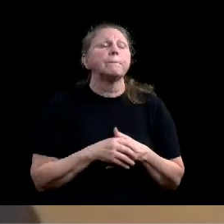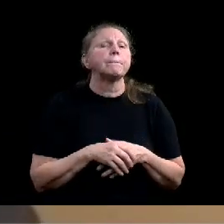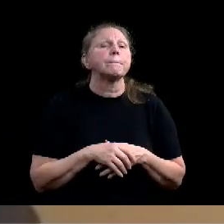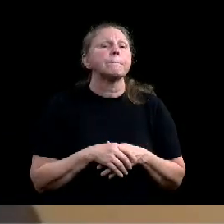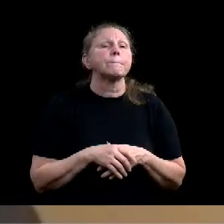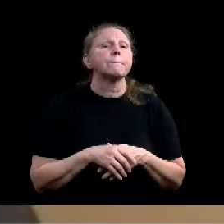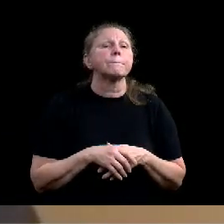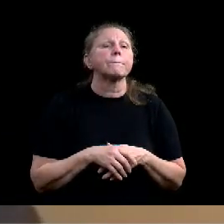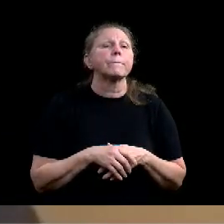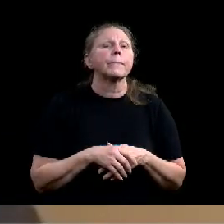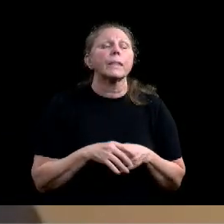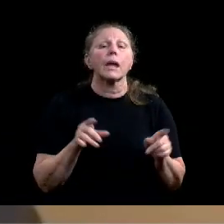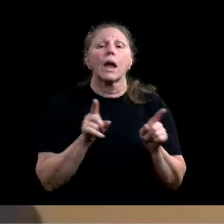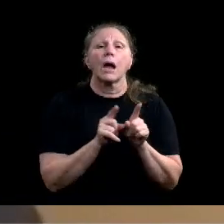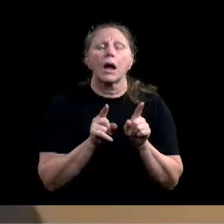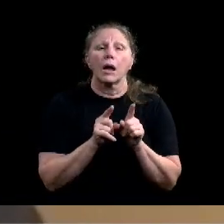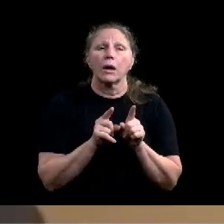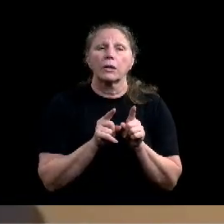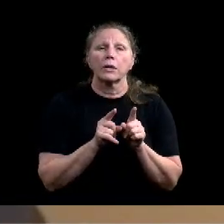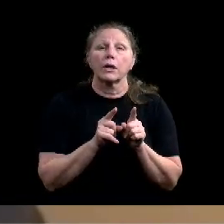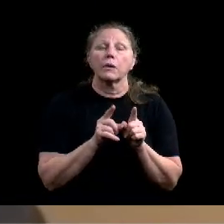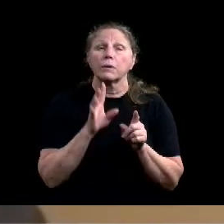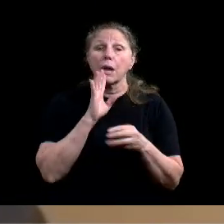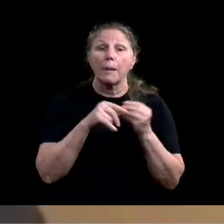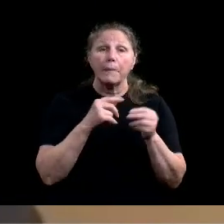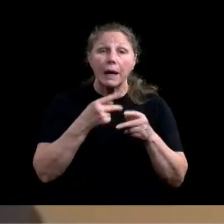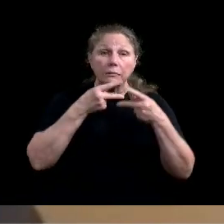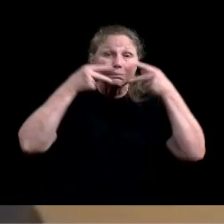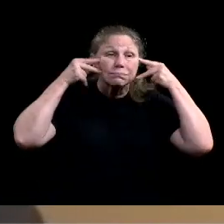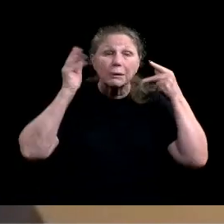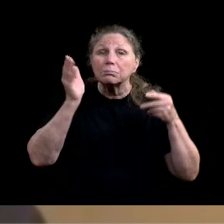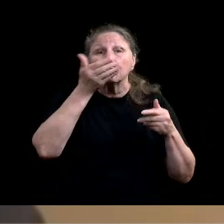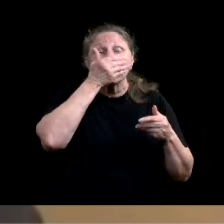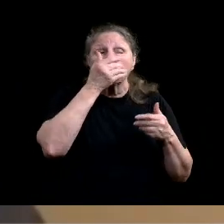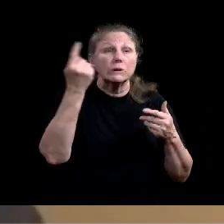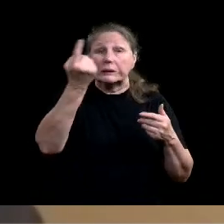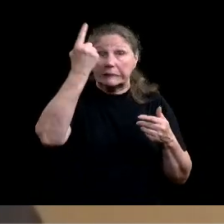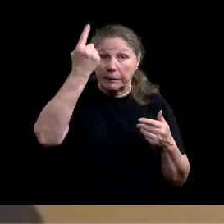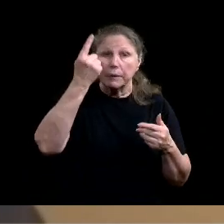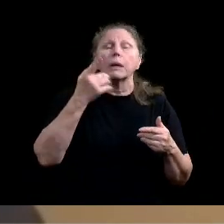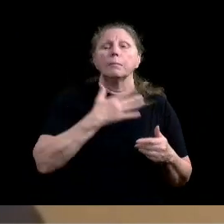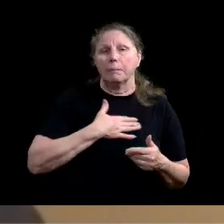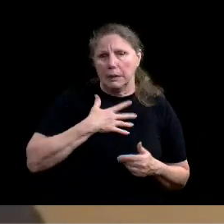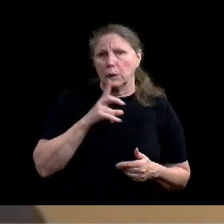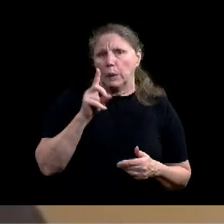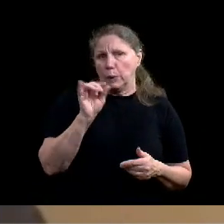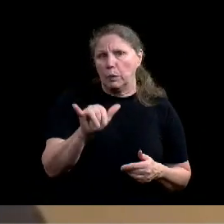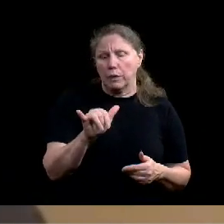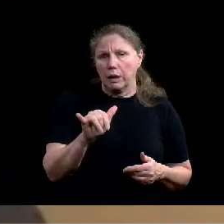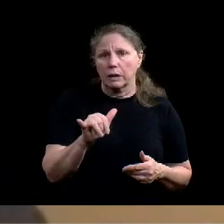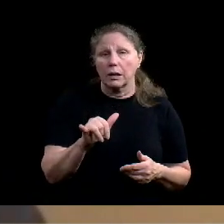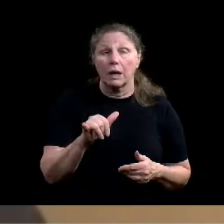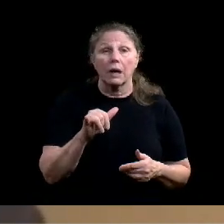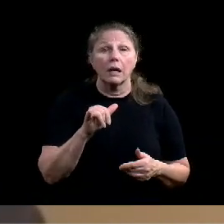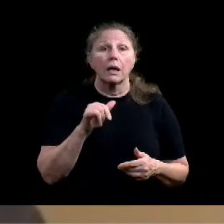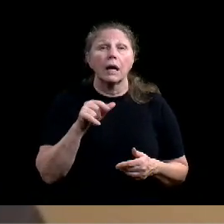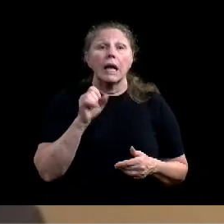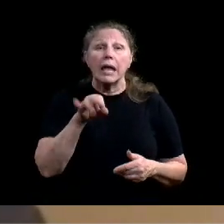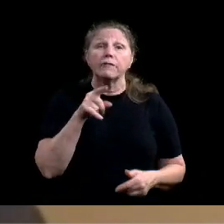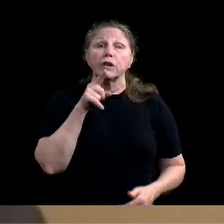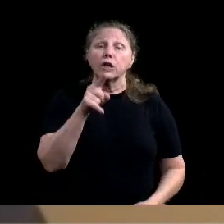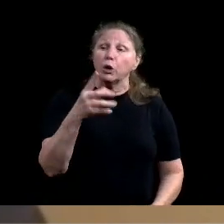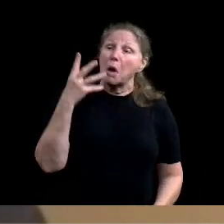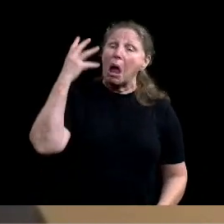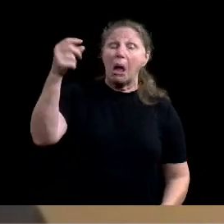face covering or face mask while you're in public. You're not being brave by not wearing a face covering when you go into a